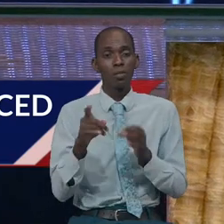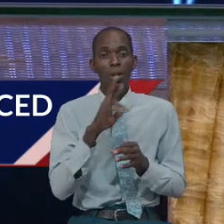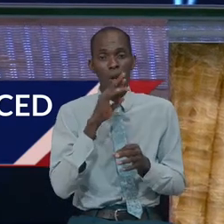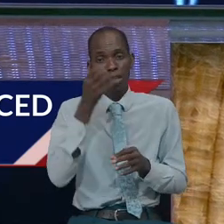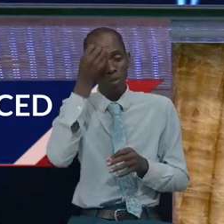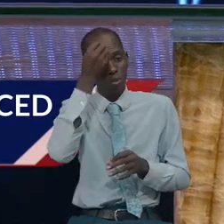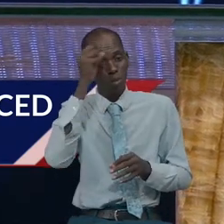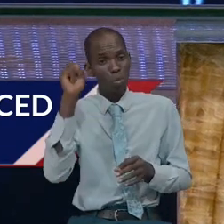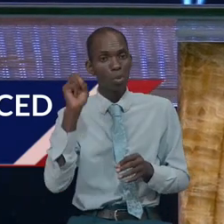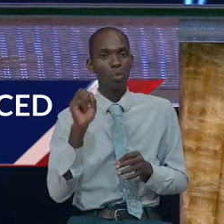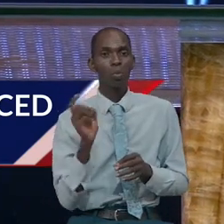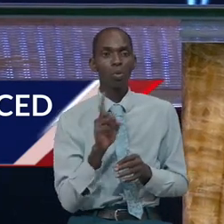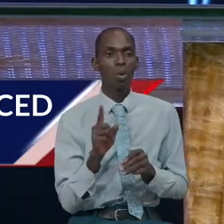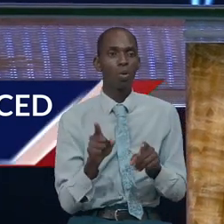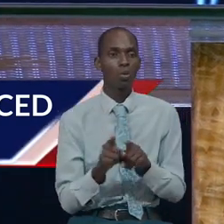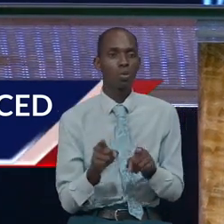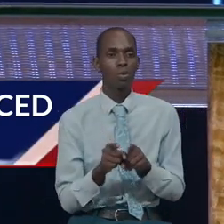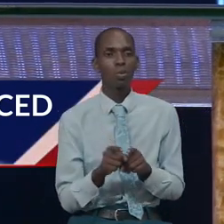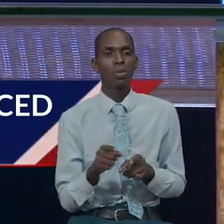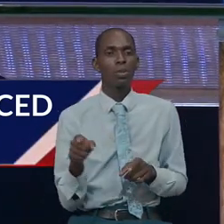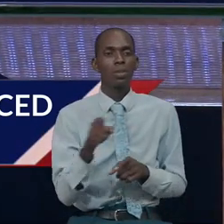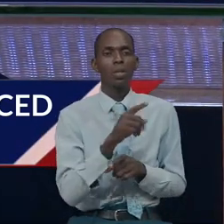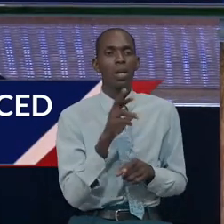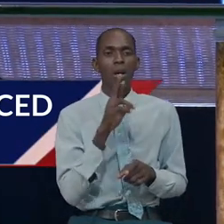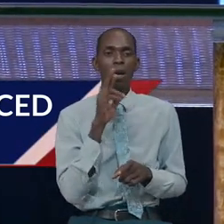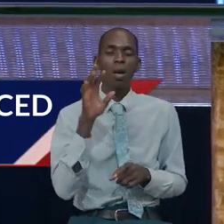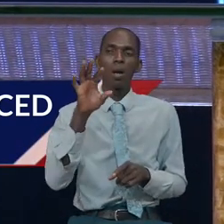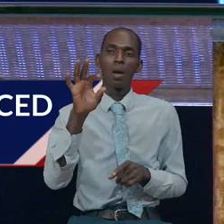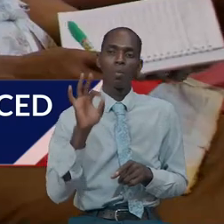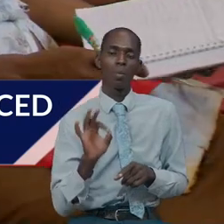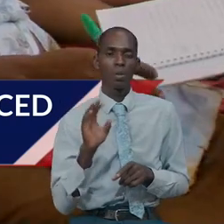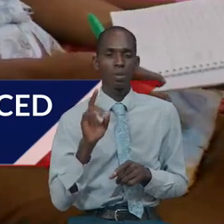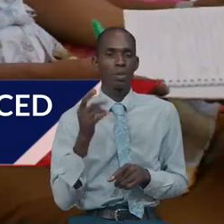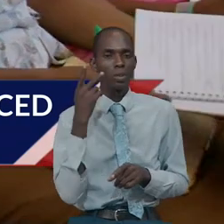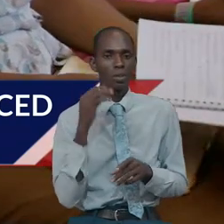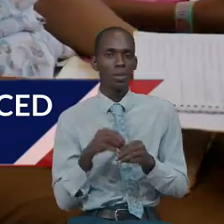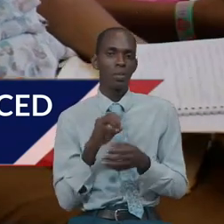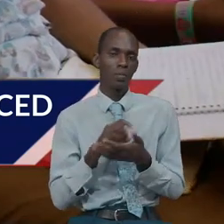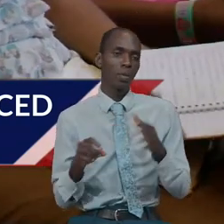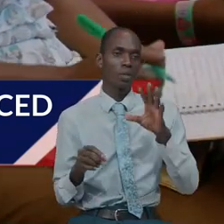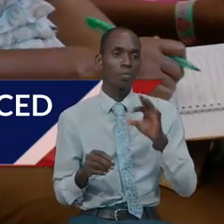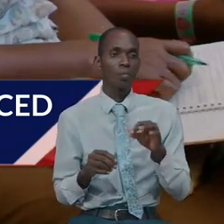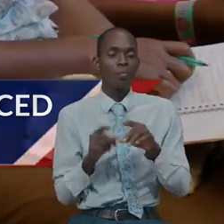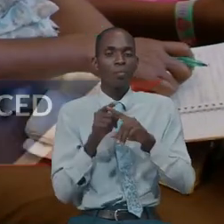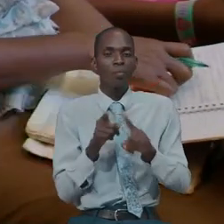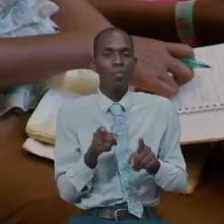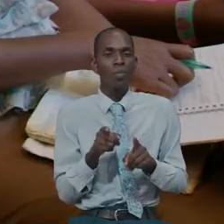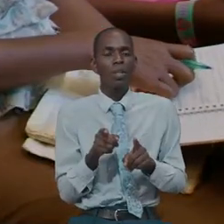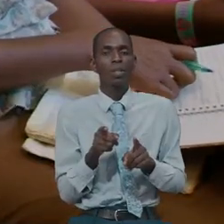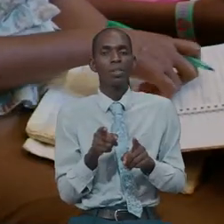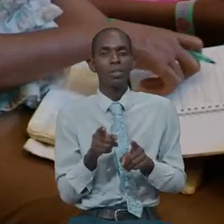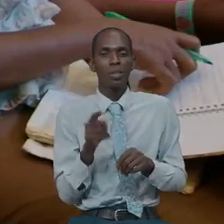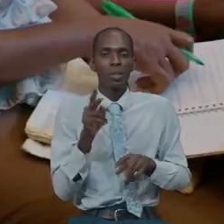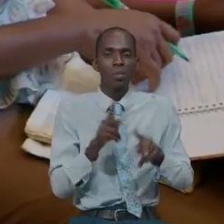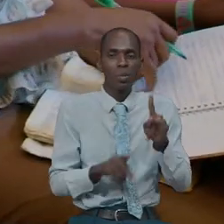whereunto also they were appointed. But look at verse 9. The people who hear of the King,